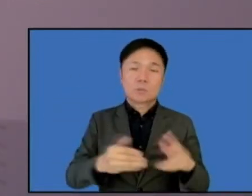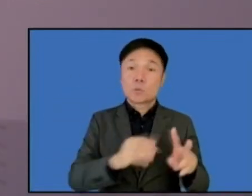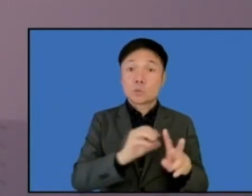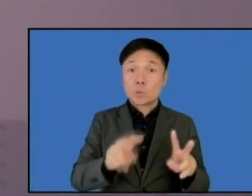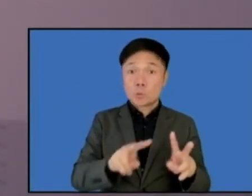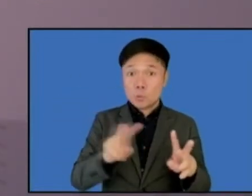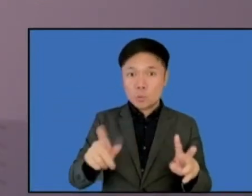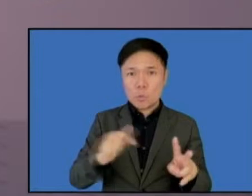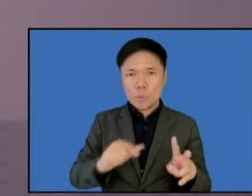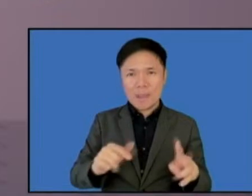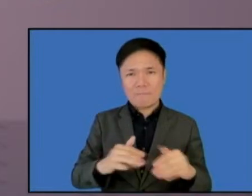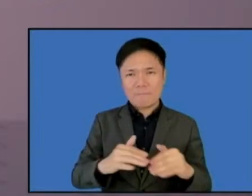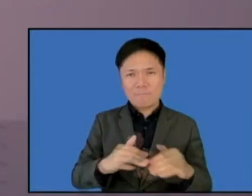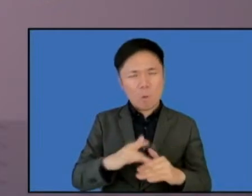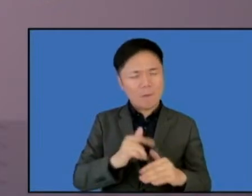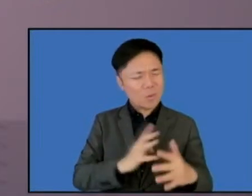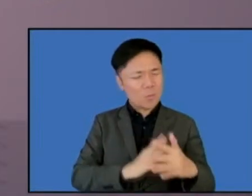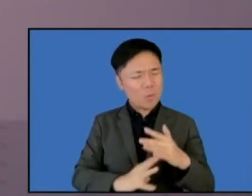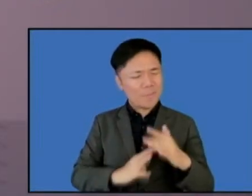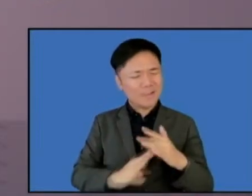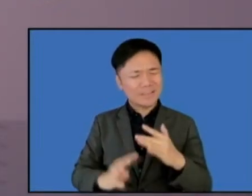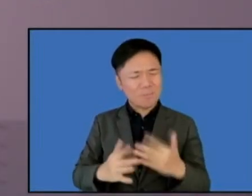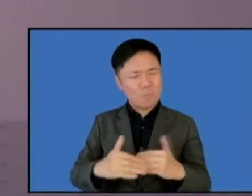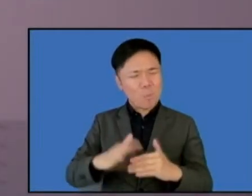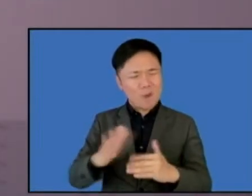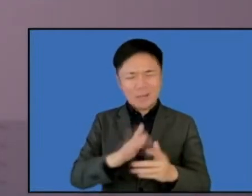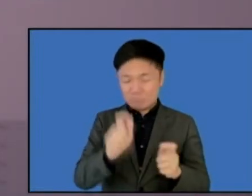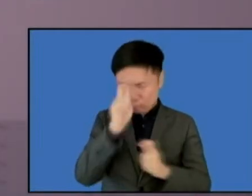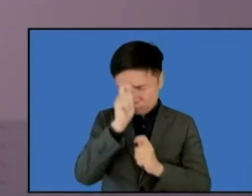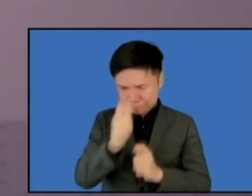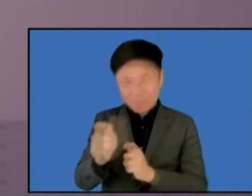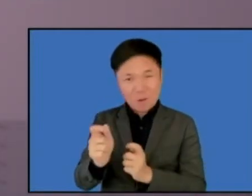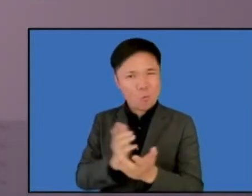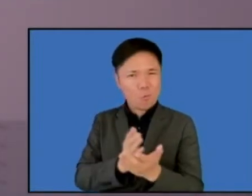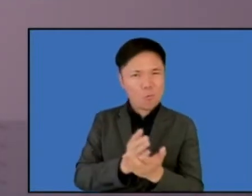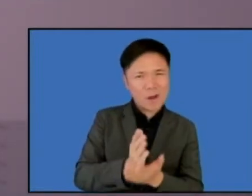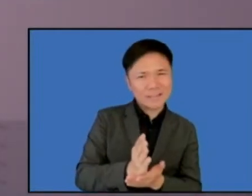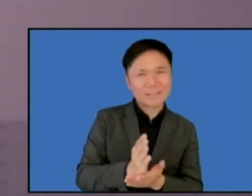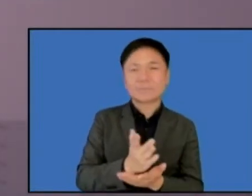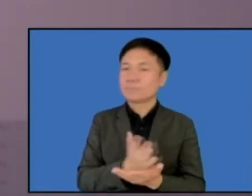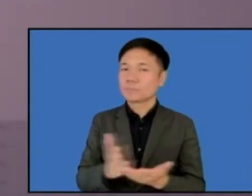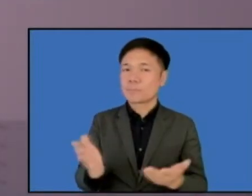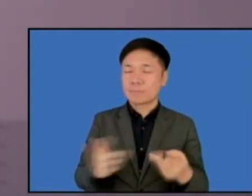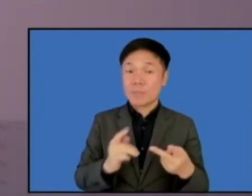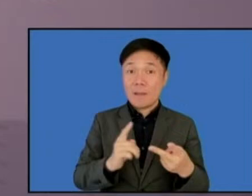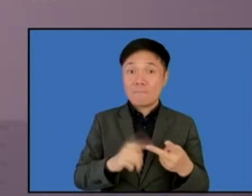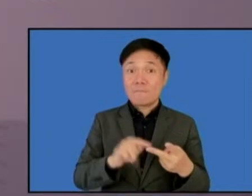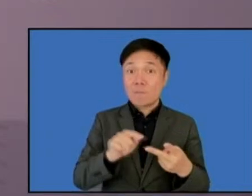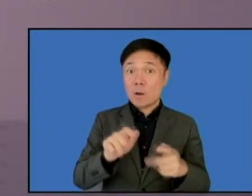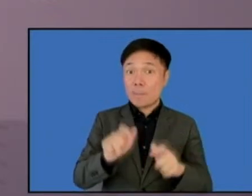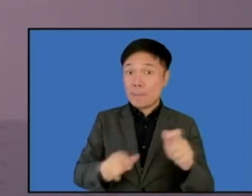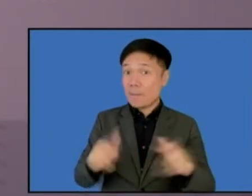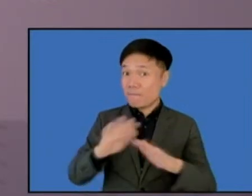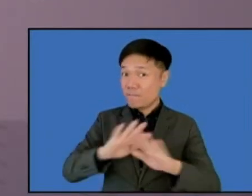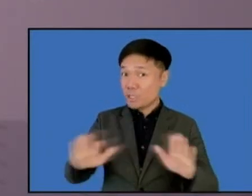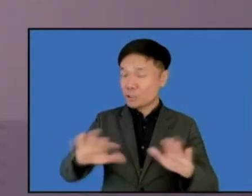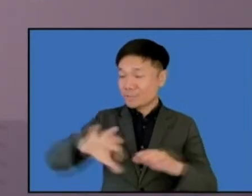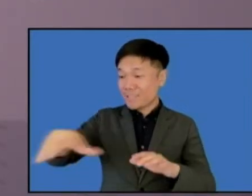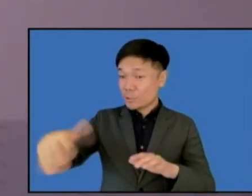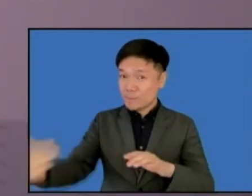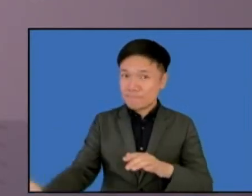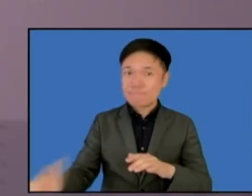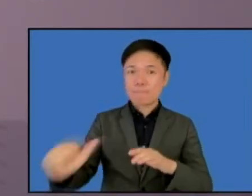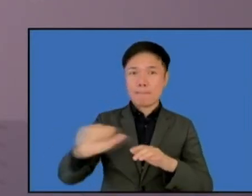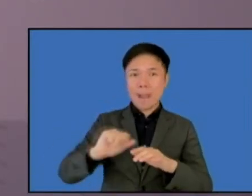women migrants' rights organizations and their communities, particularly internal and returned migrants, using